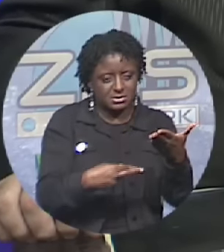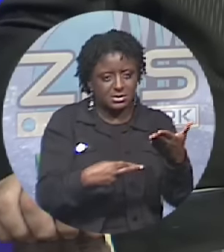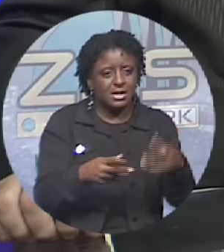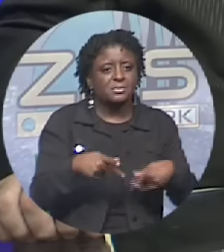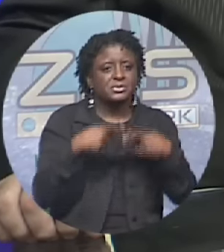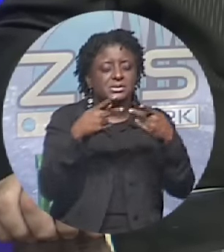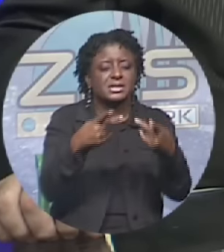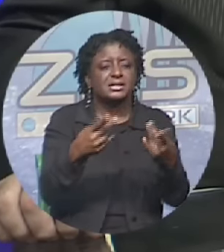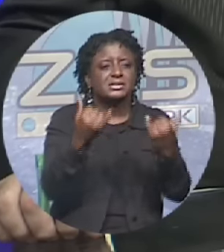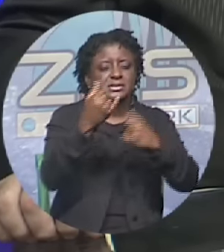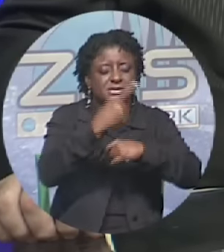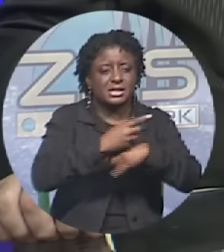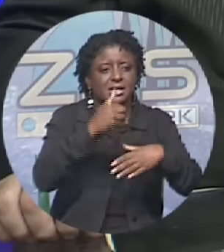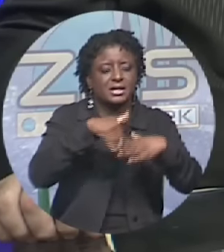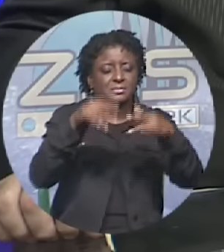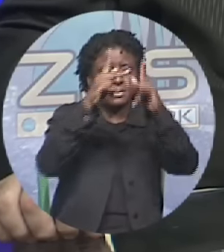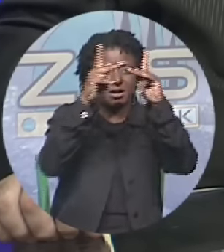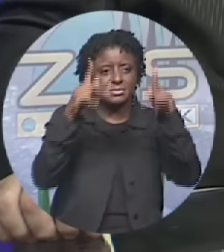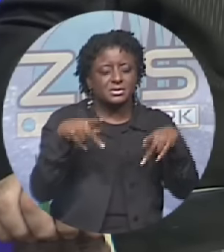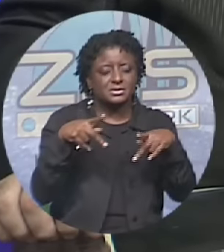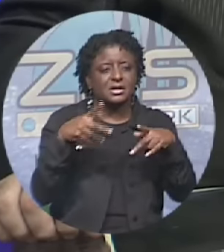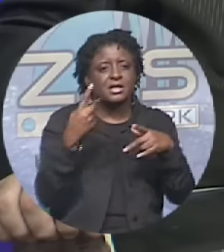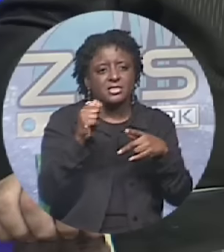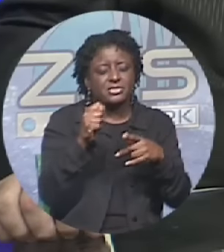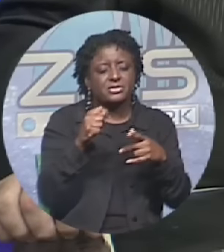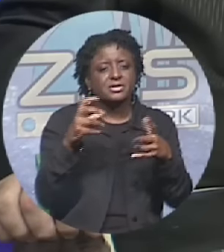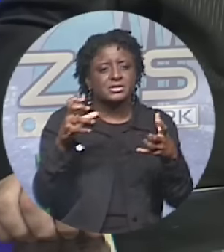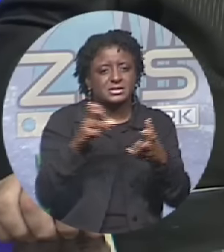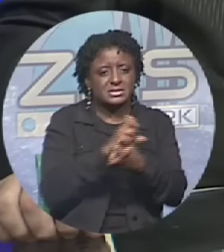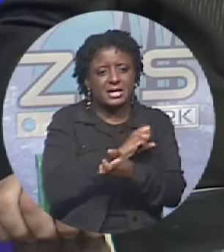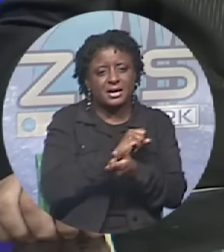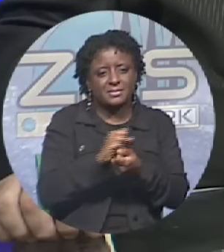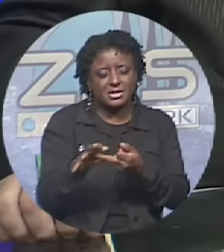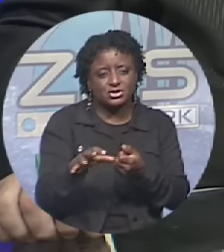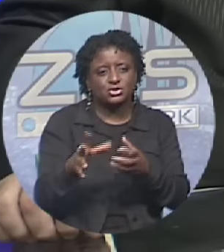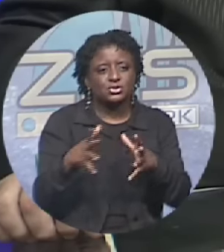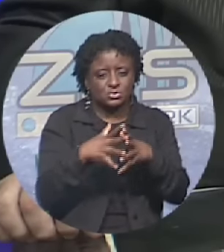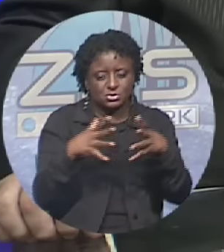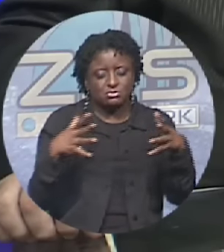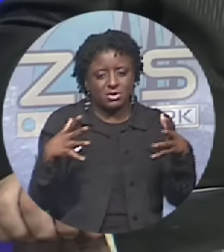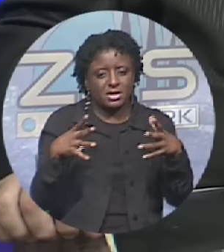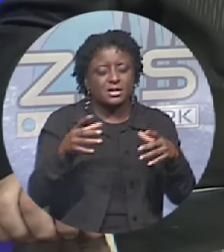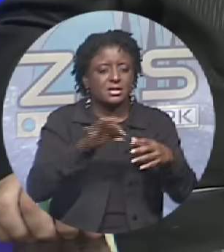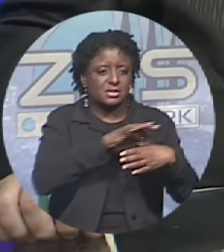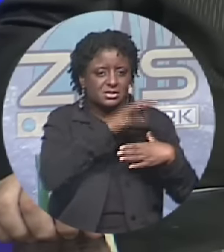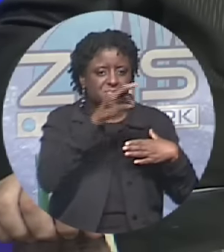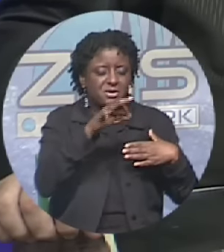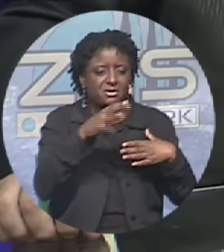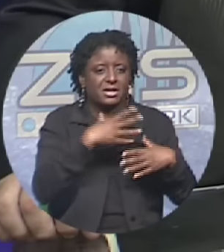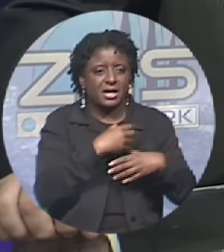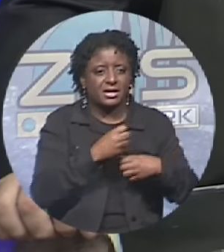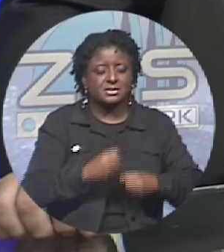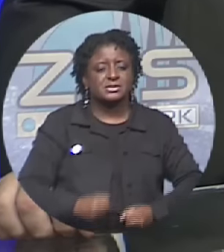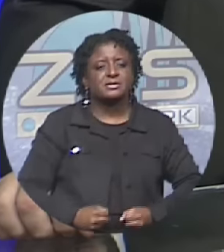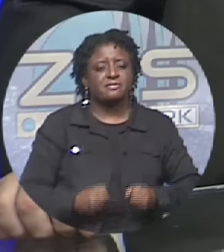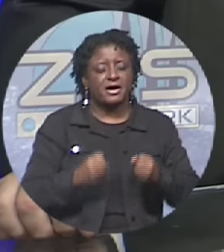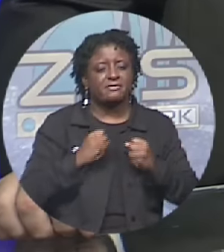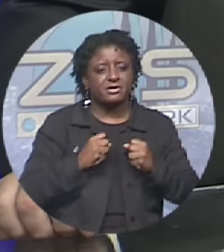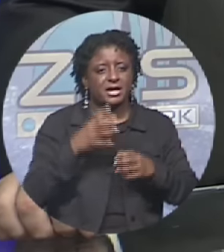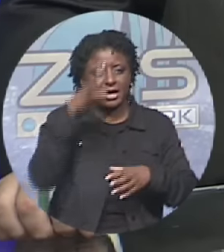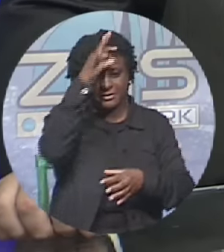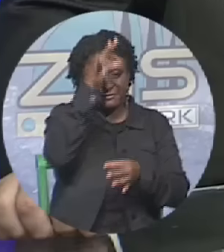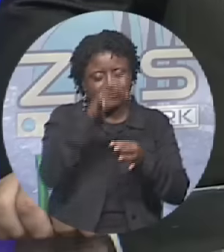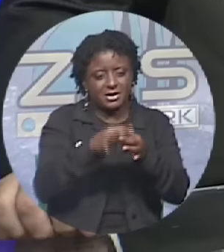Prime Minister said while the damage was catastrophic, the spirit and survival, along with the indomitable faith of the Bahamian